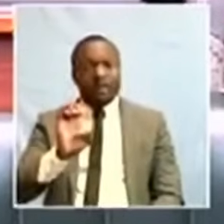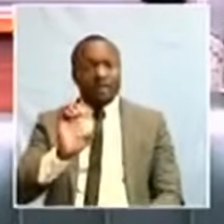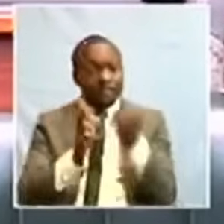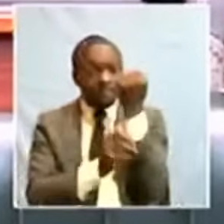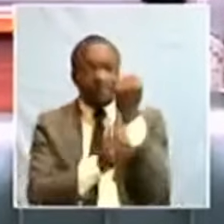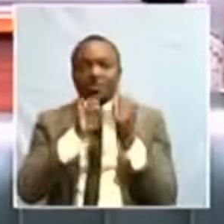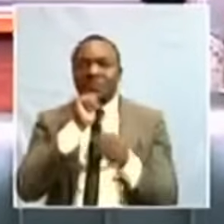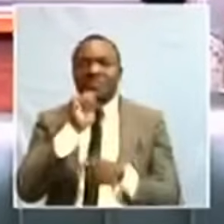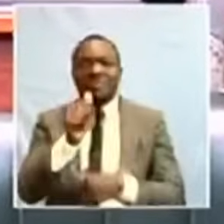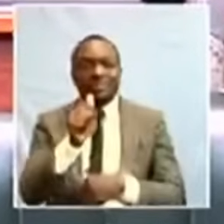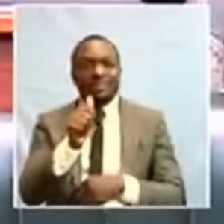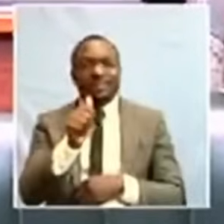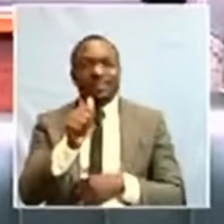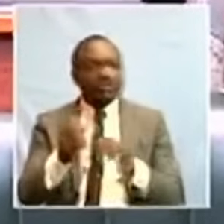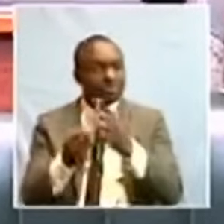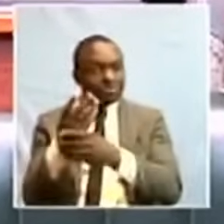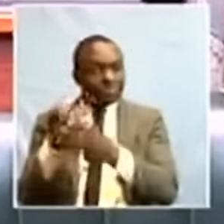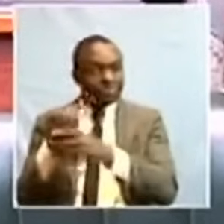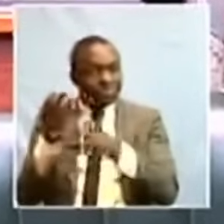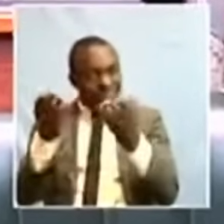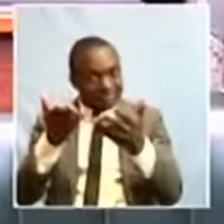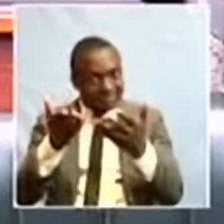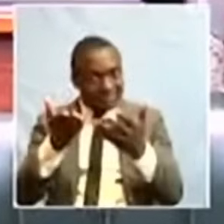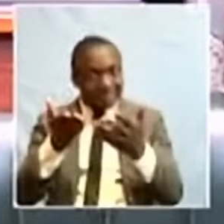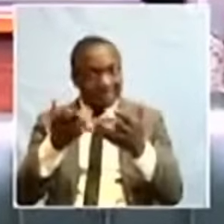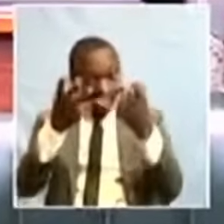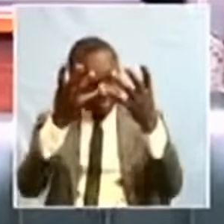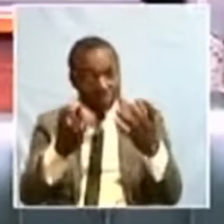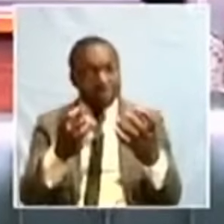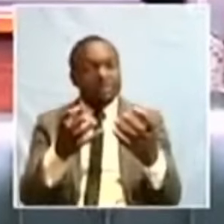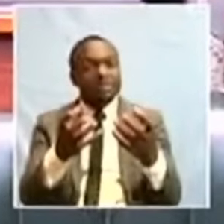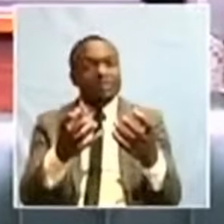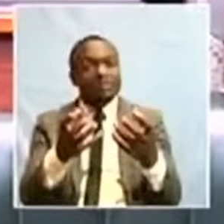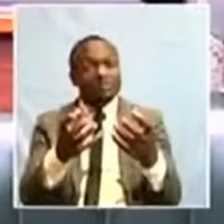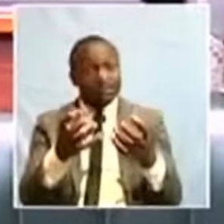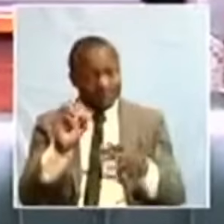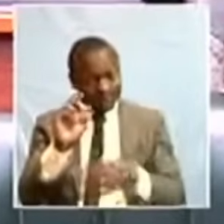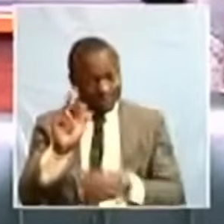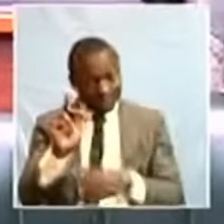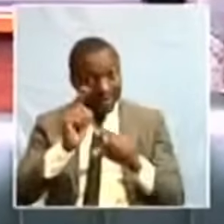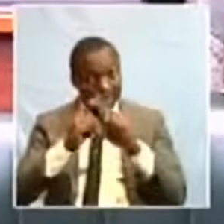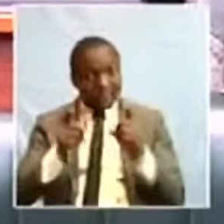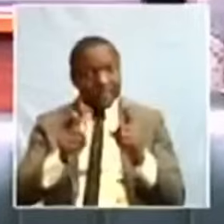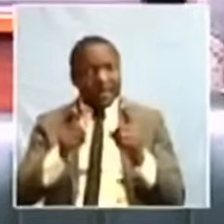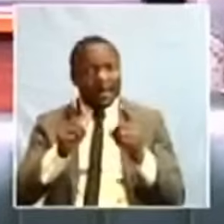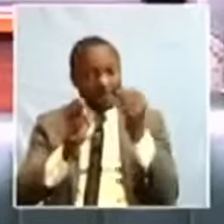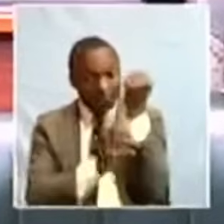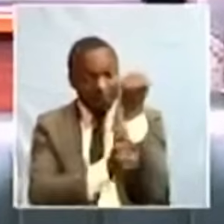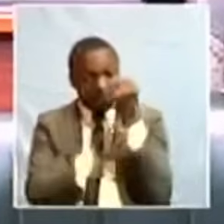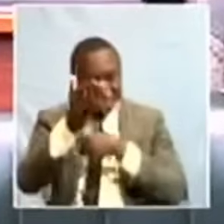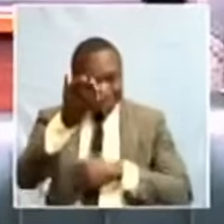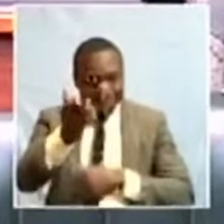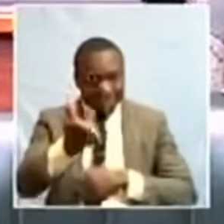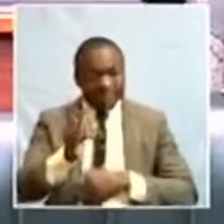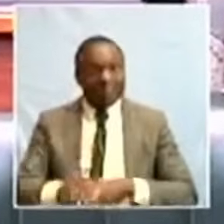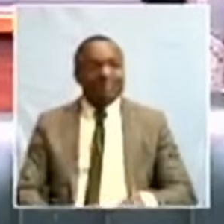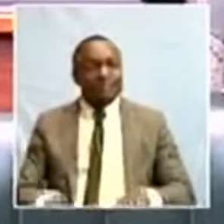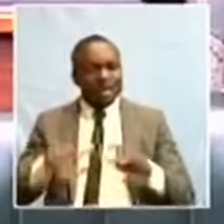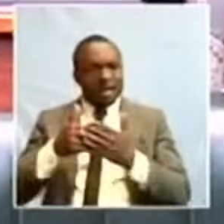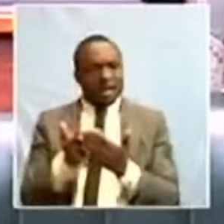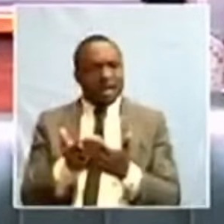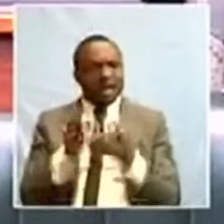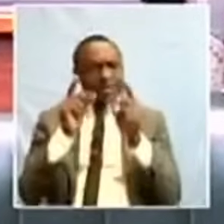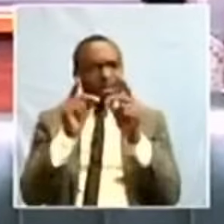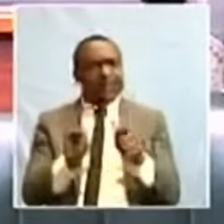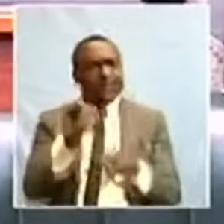not even grow, the drought. Okay, but the maize is there. How did it